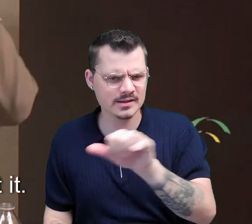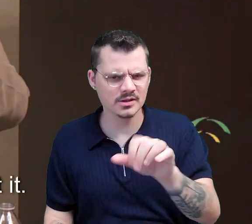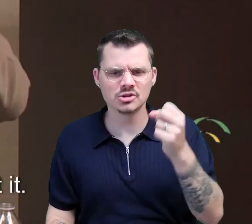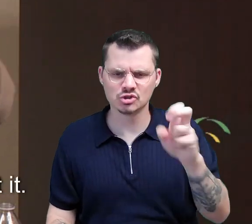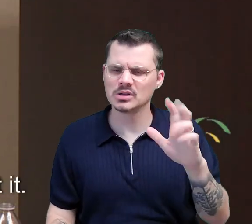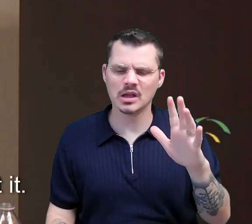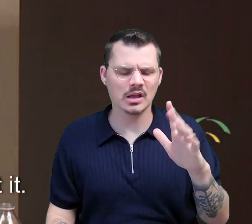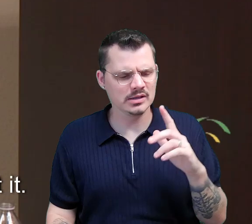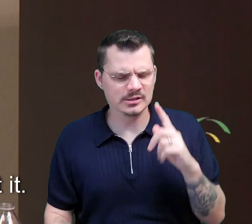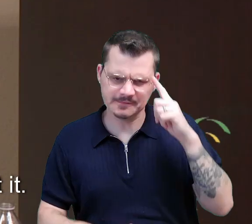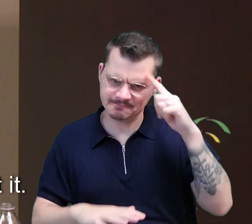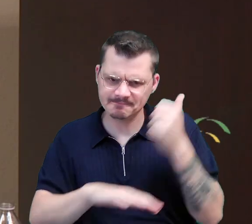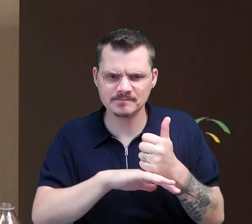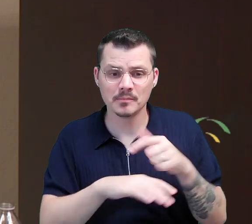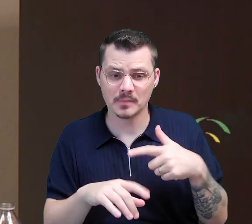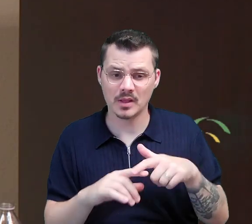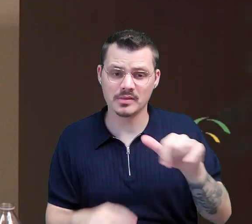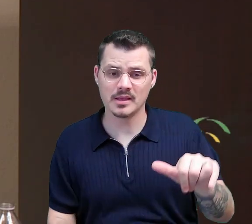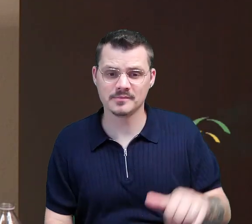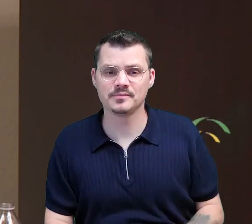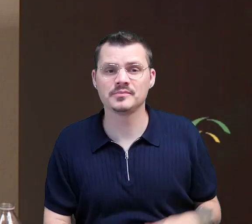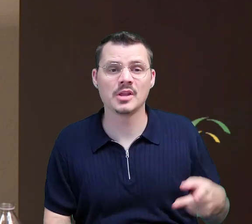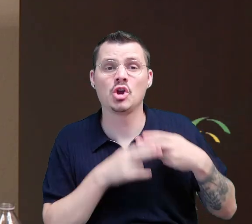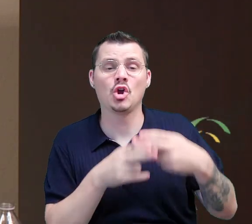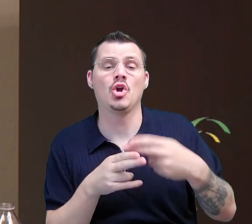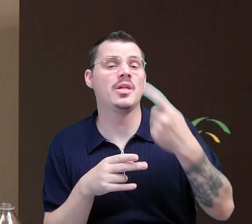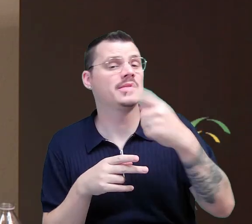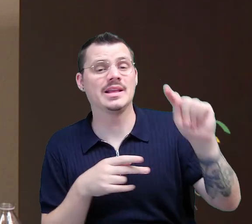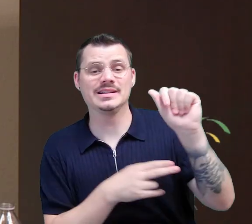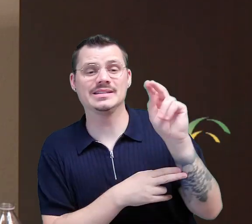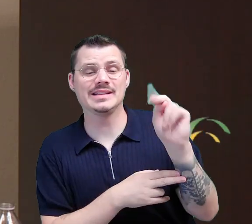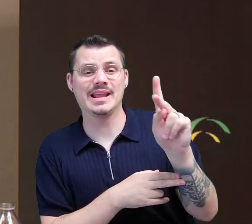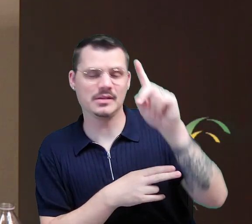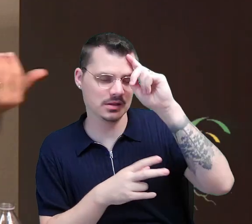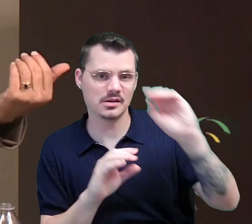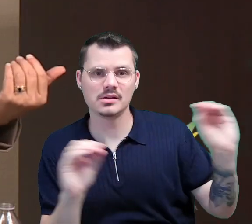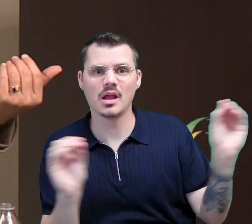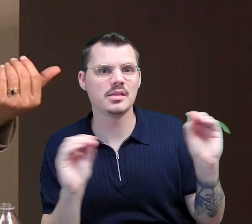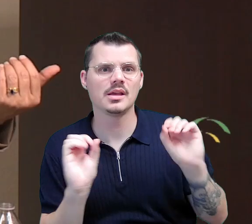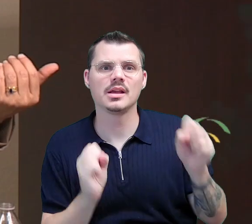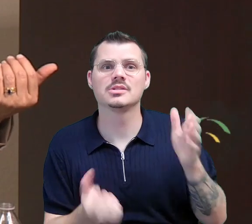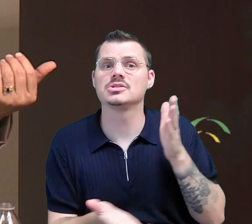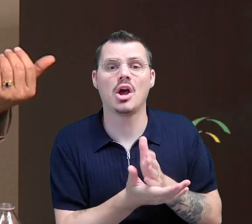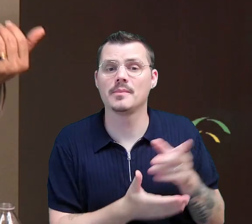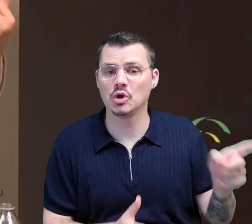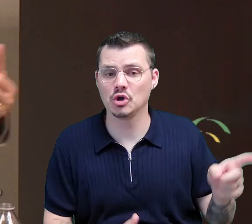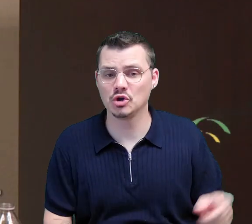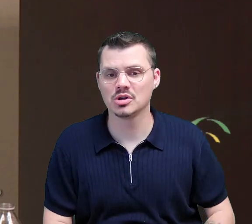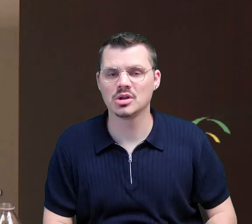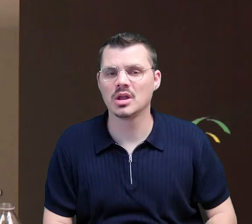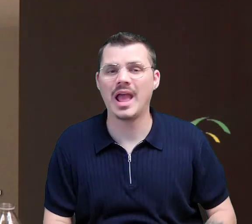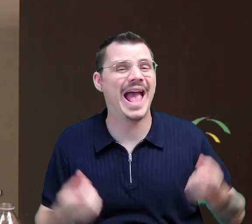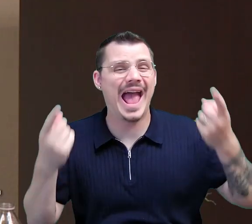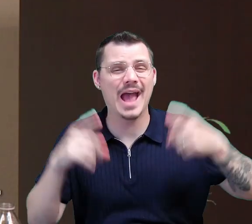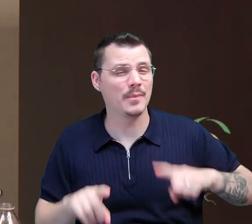was very, very fierce about it. And they called her the Tank because nothing could stop her. This